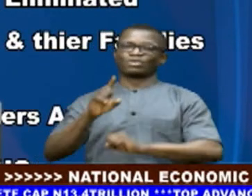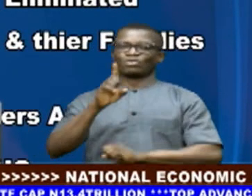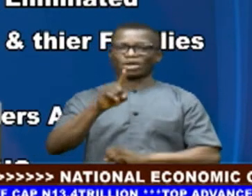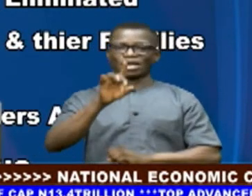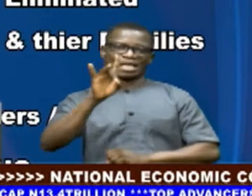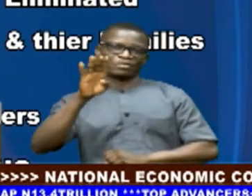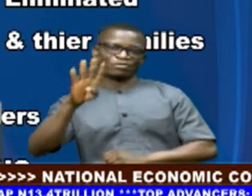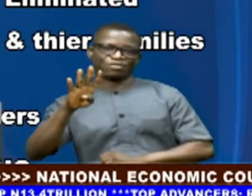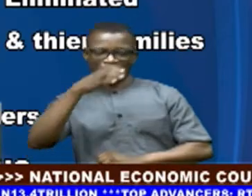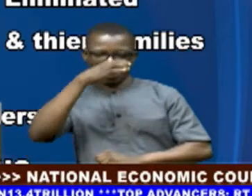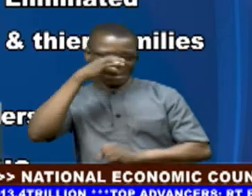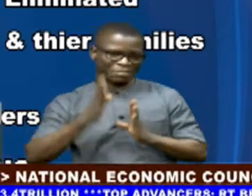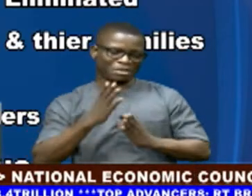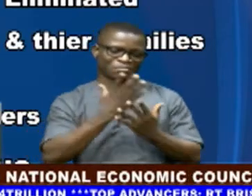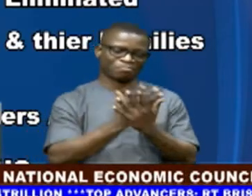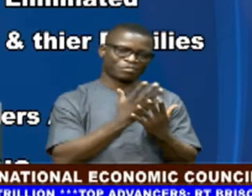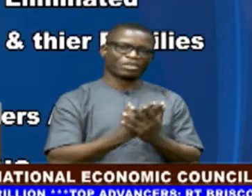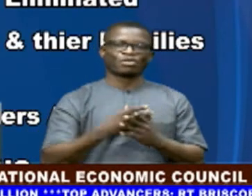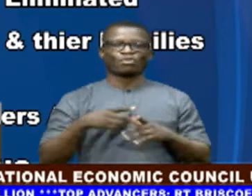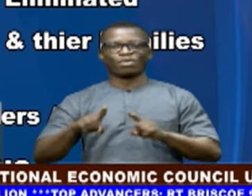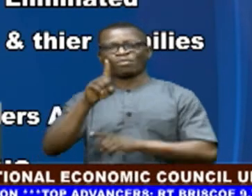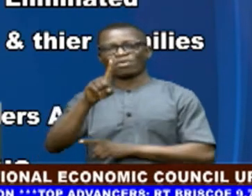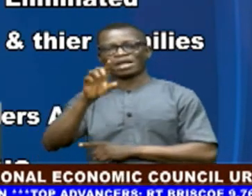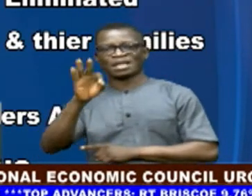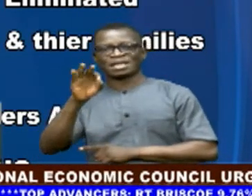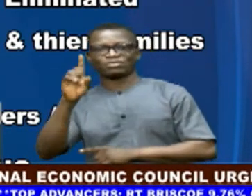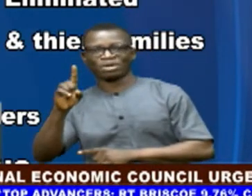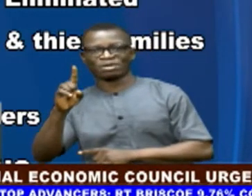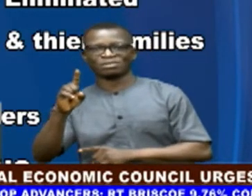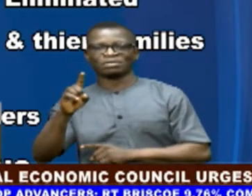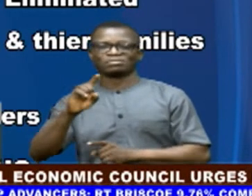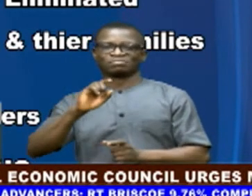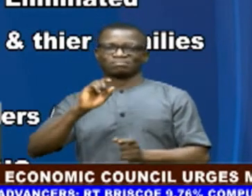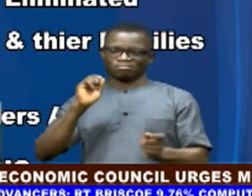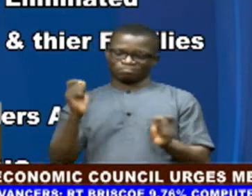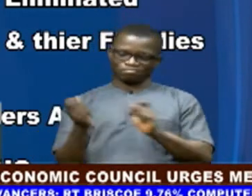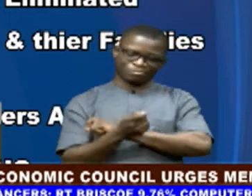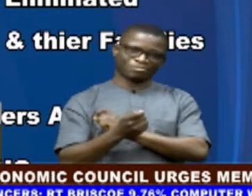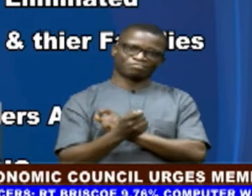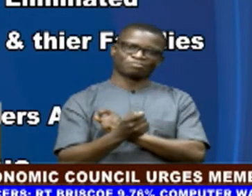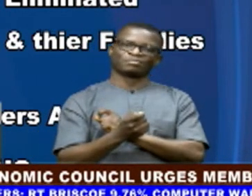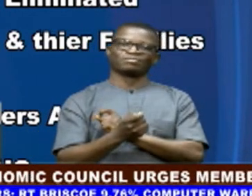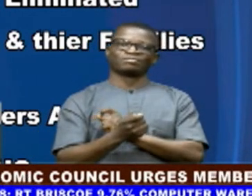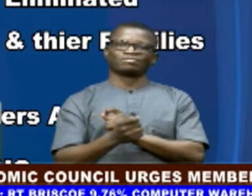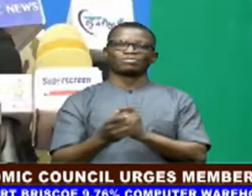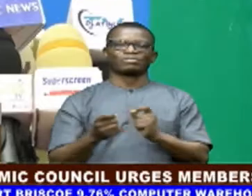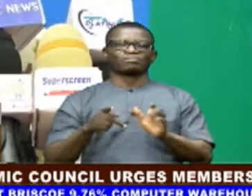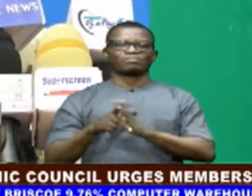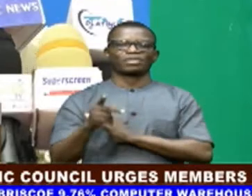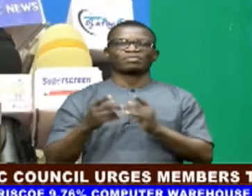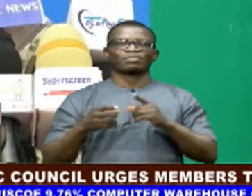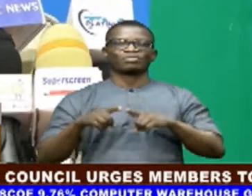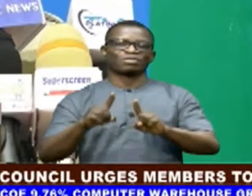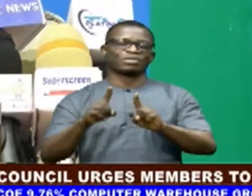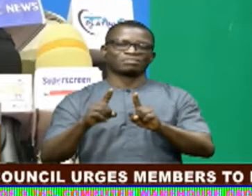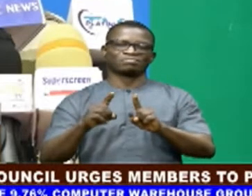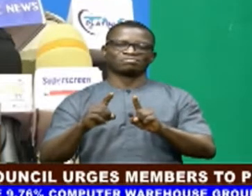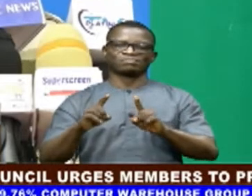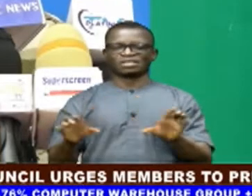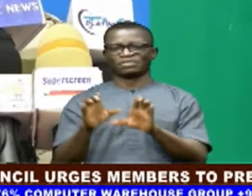184 terrorists arrested, while 191 unrepentant terrorists were eliminated during various operations.